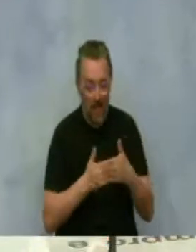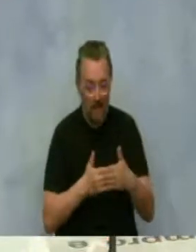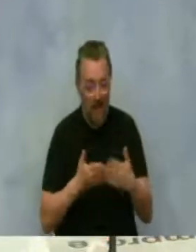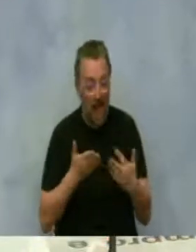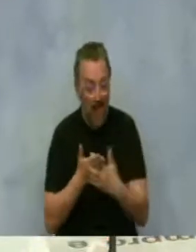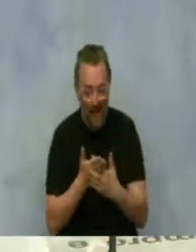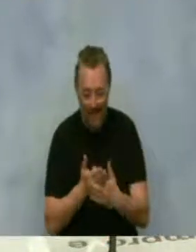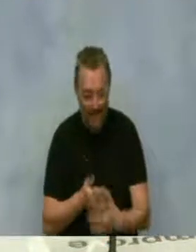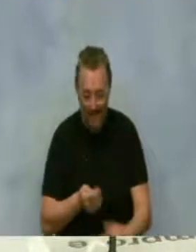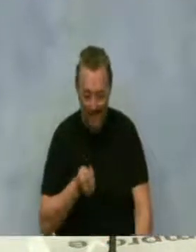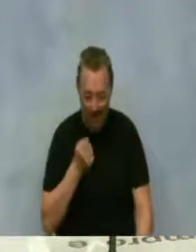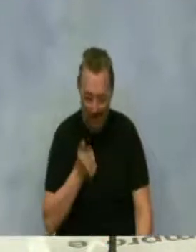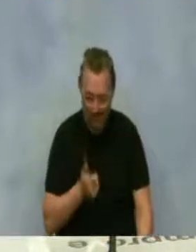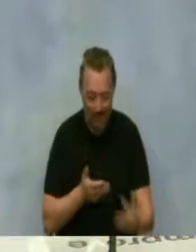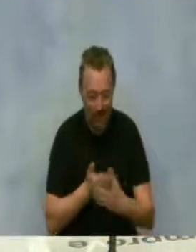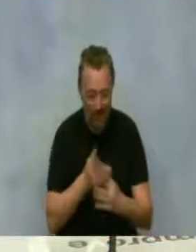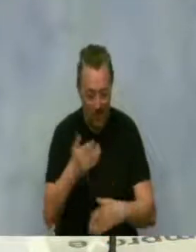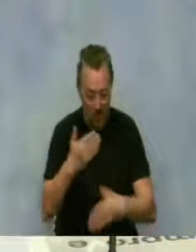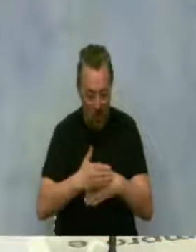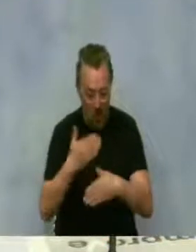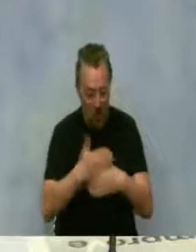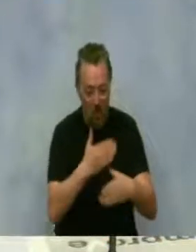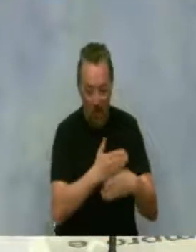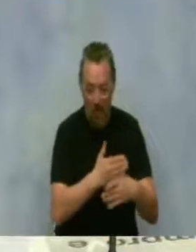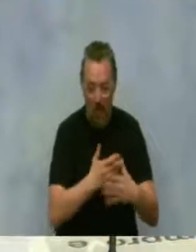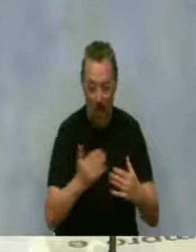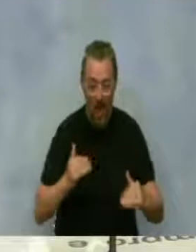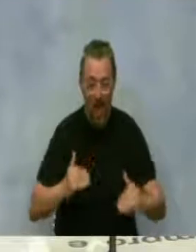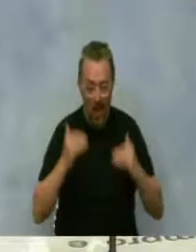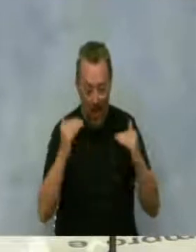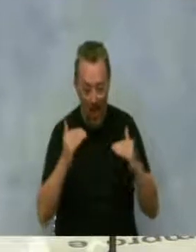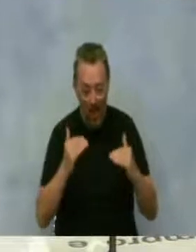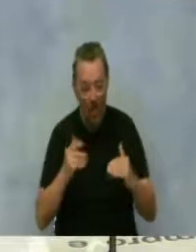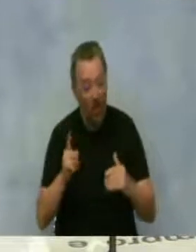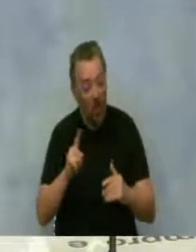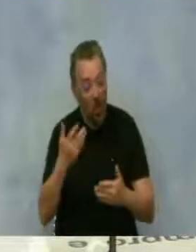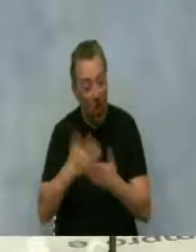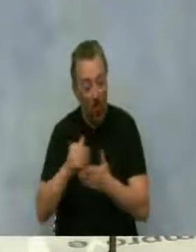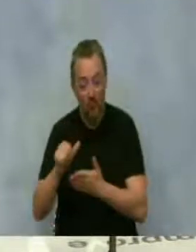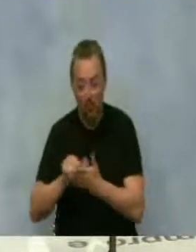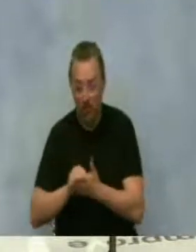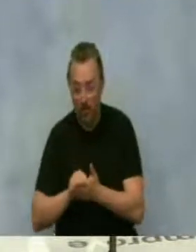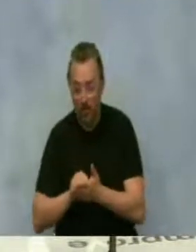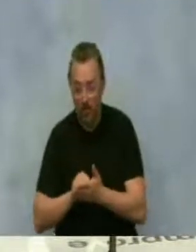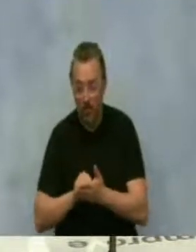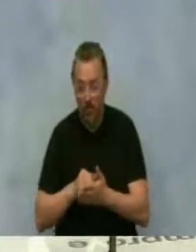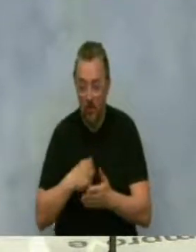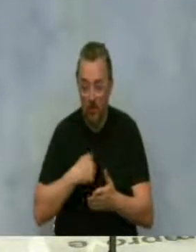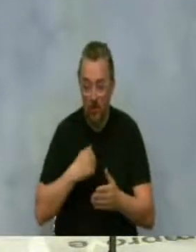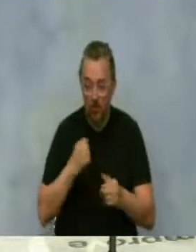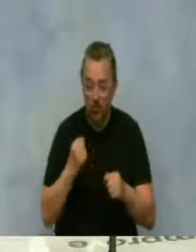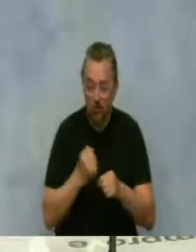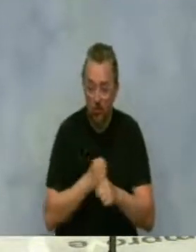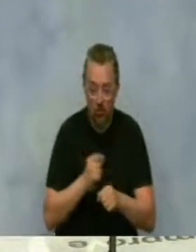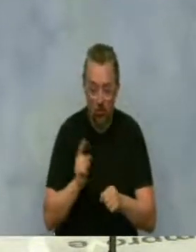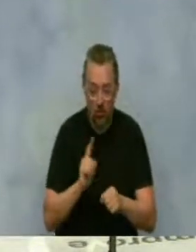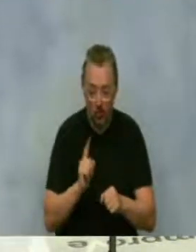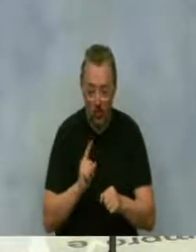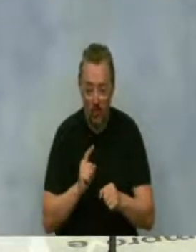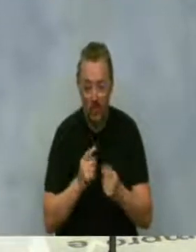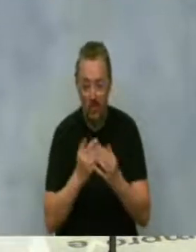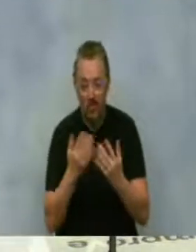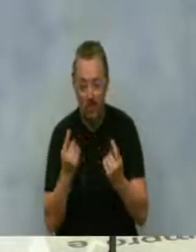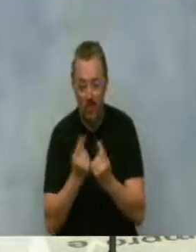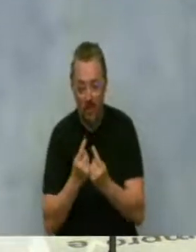you've mentioned, for properties that are remaining on the programme. So we're doing a series of things just now,